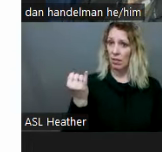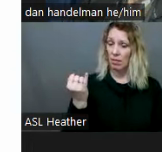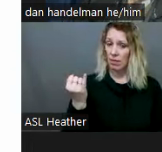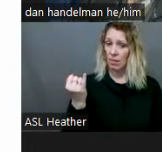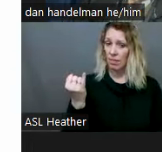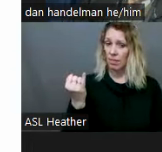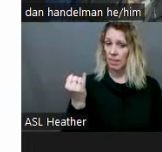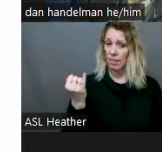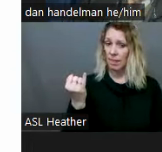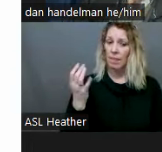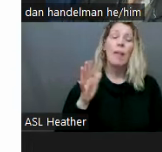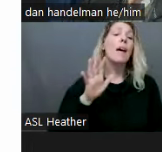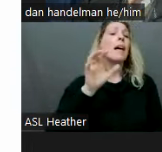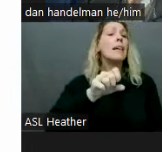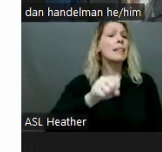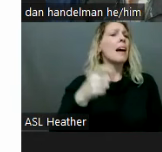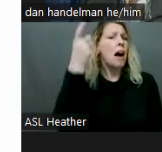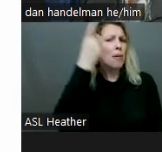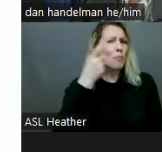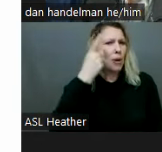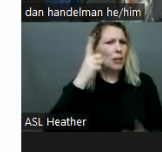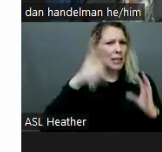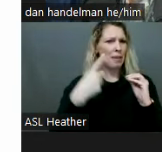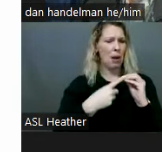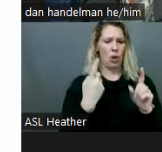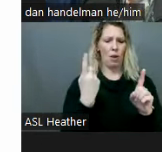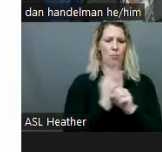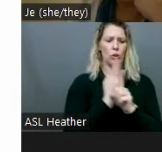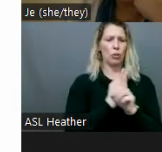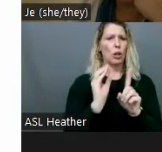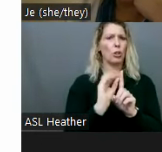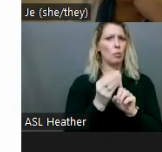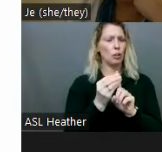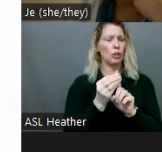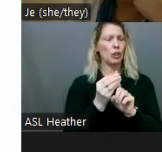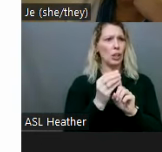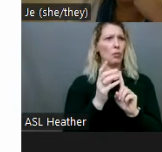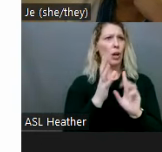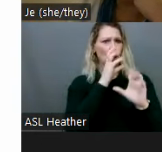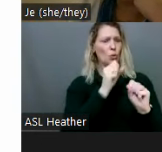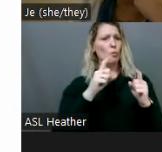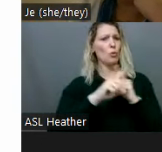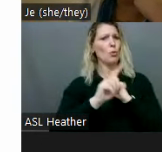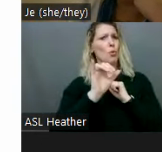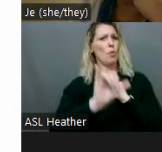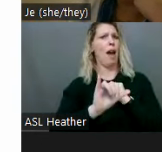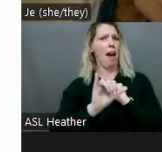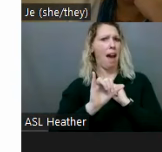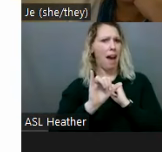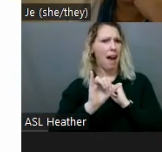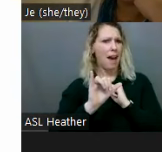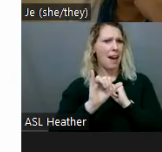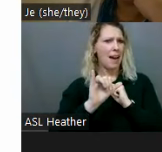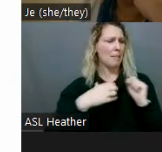Yeah, so I was just wondering about the appropriately culturally attuned to the complainant's needs, just because I wasn't